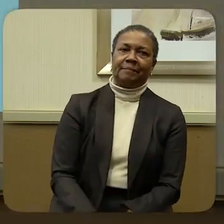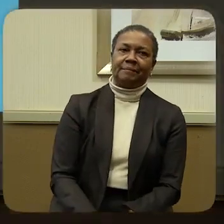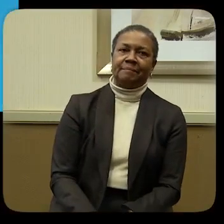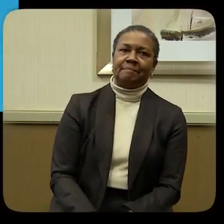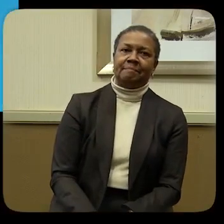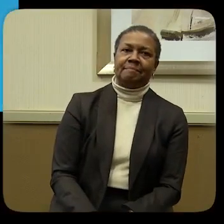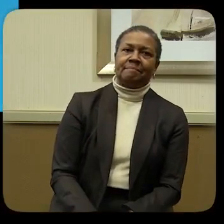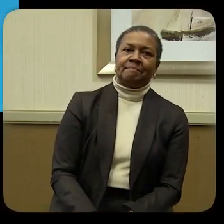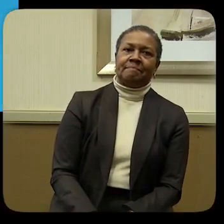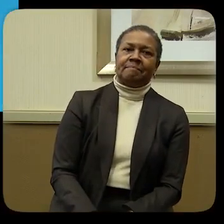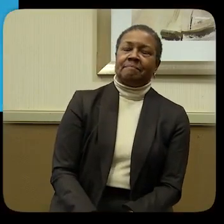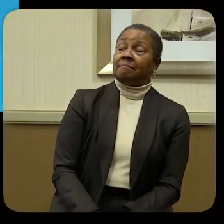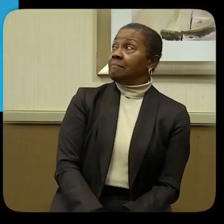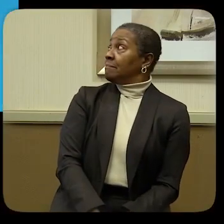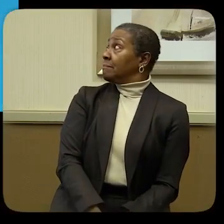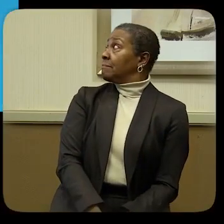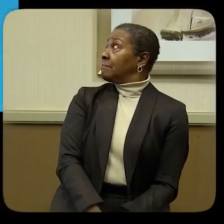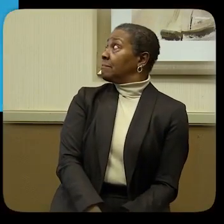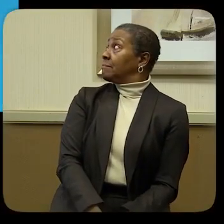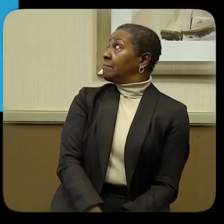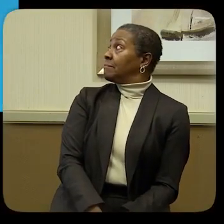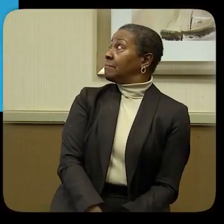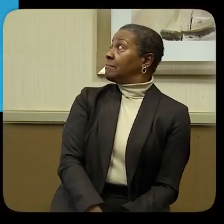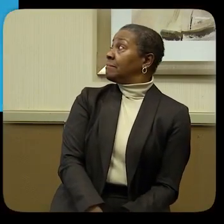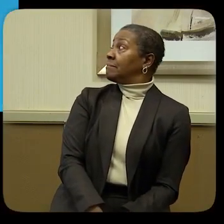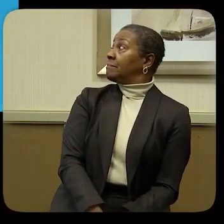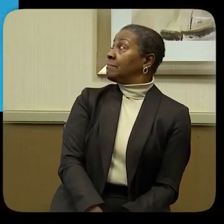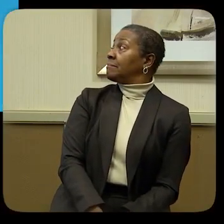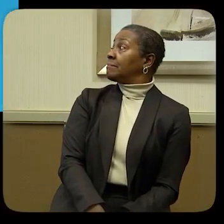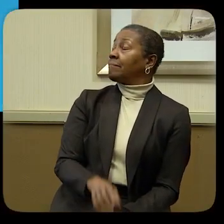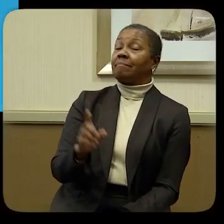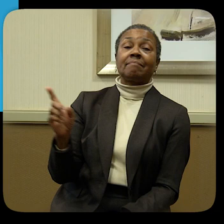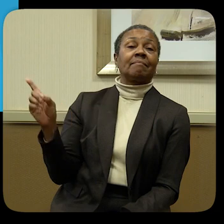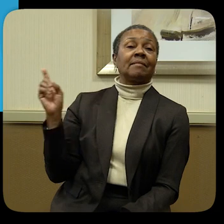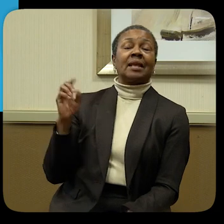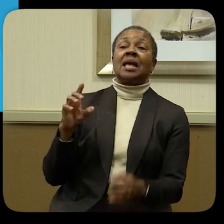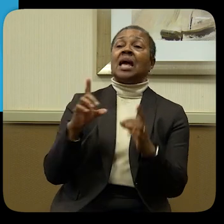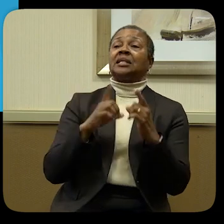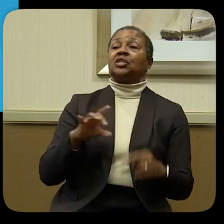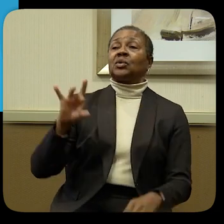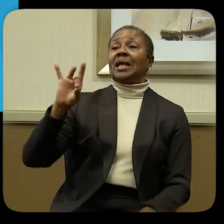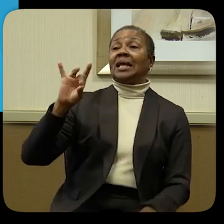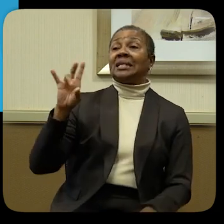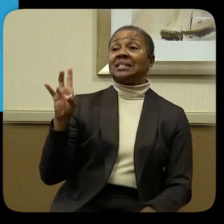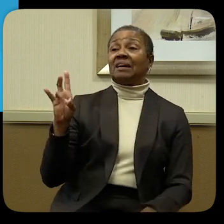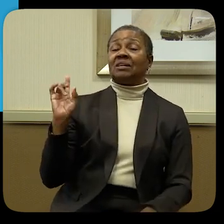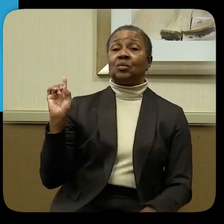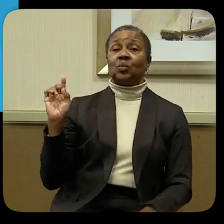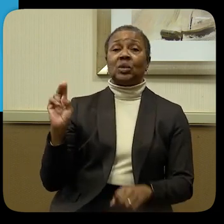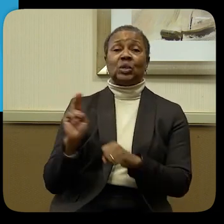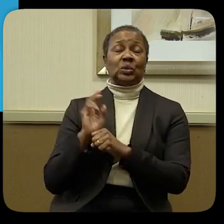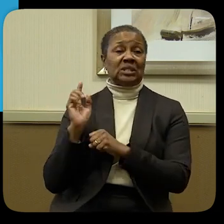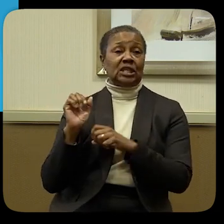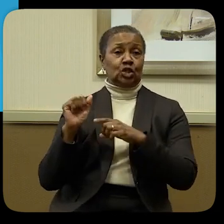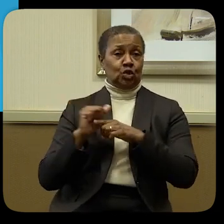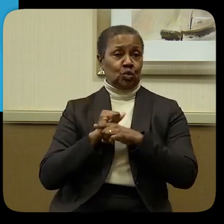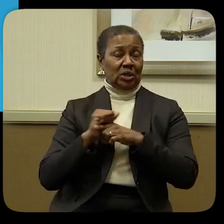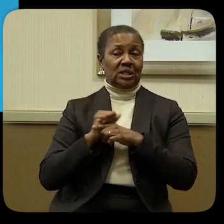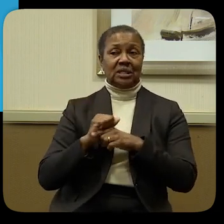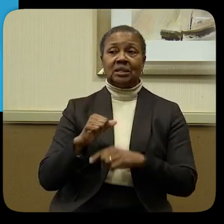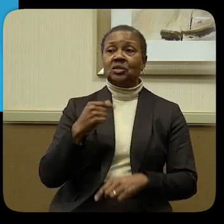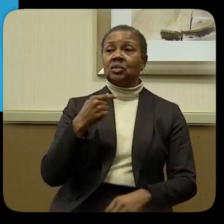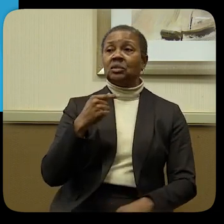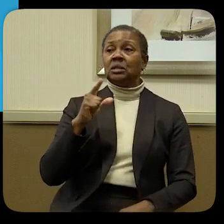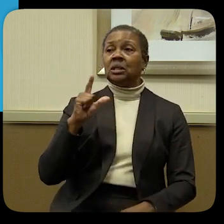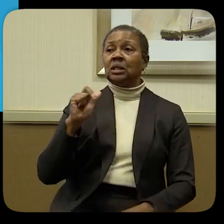All right. So this is an example of what we did in District 87 to train. So this is like the Glenbard